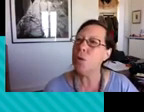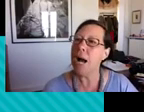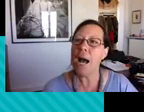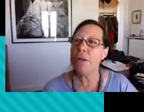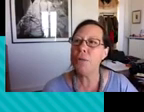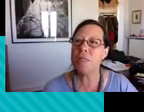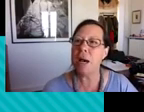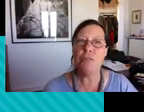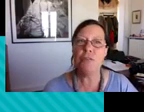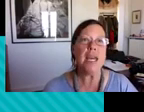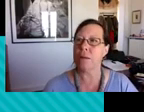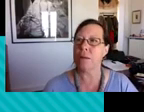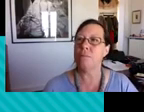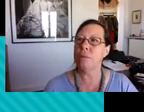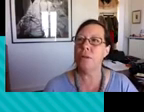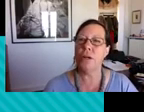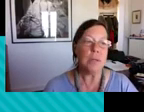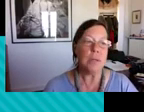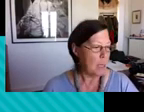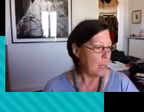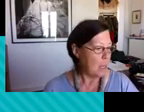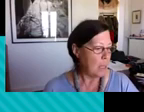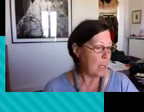So how do you spot a fake? You know,